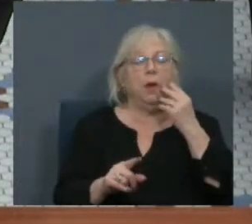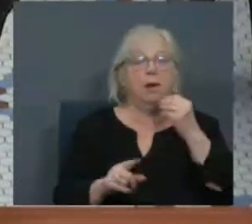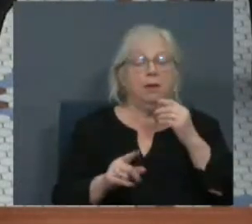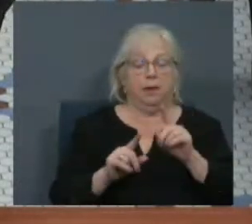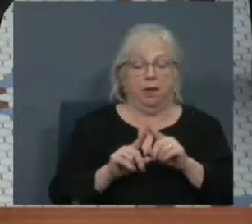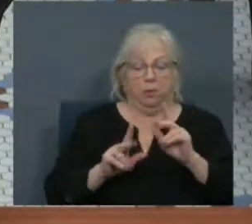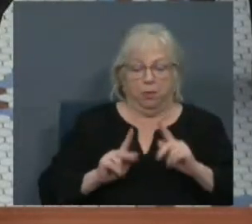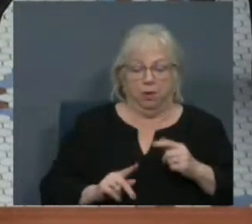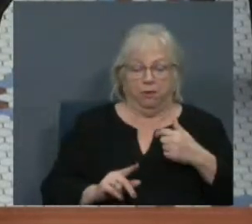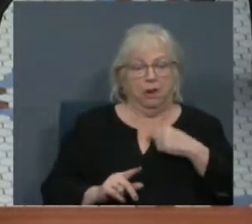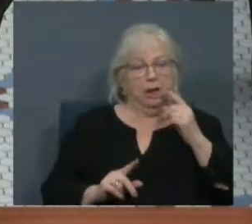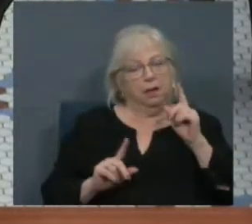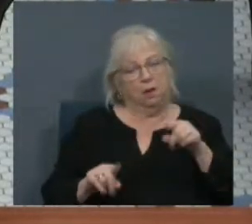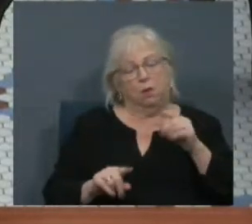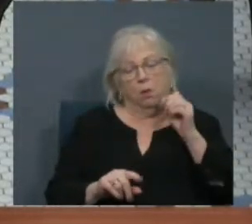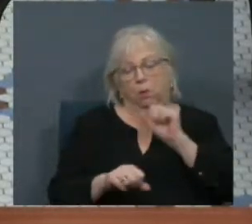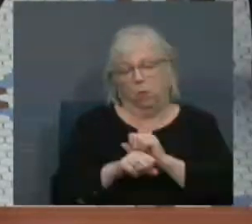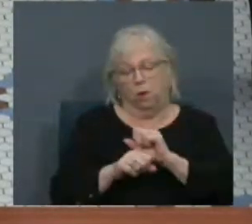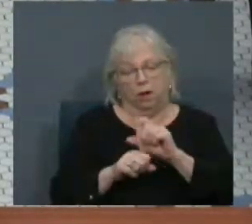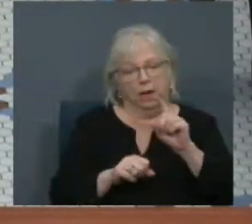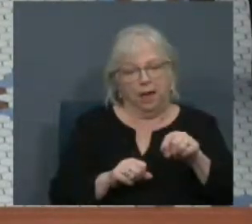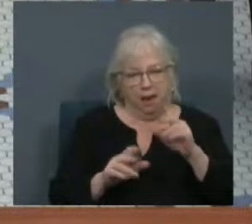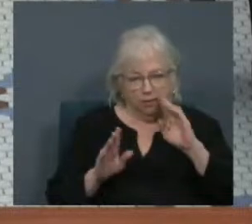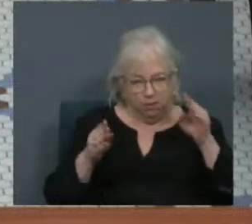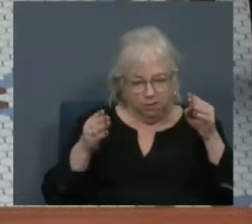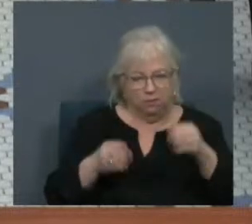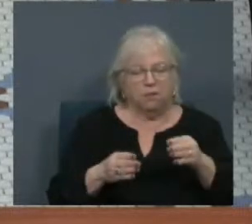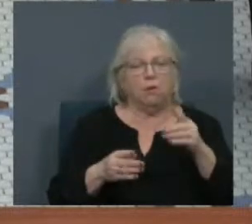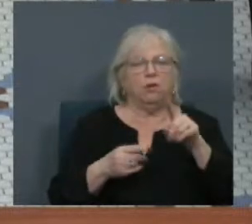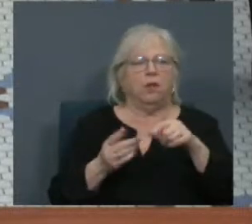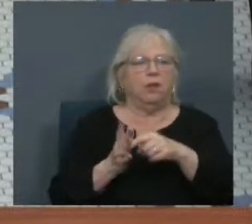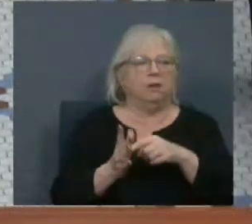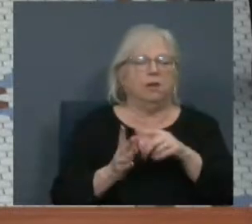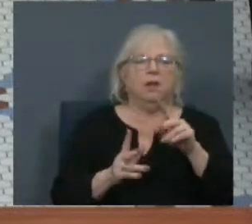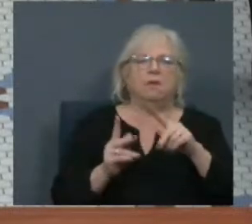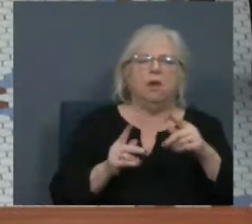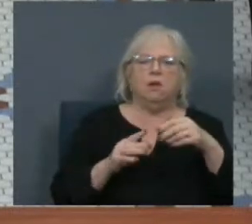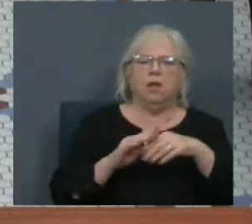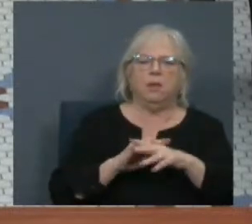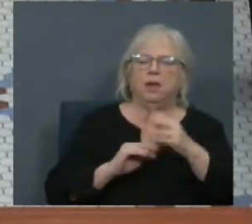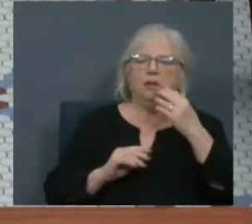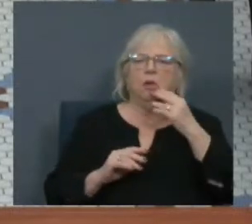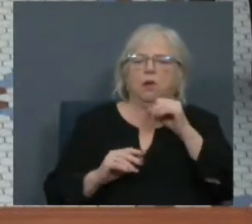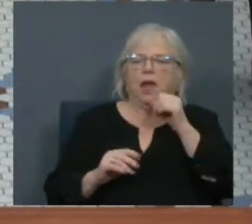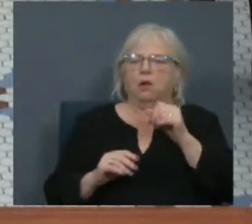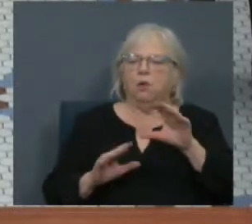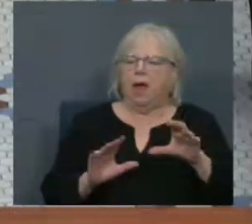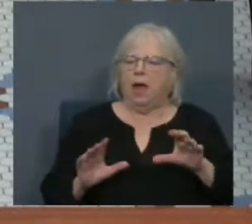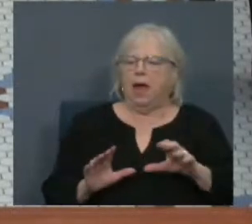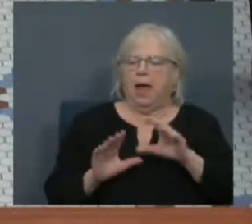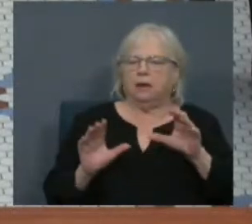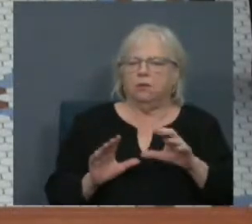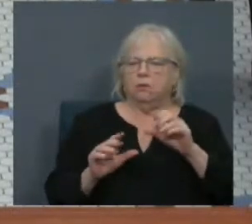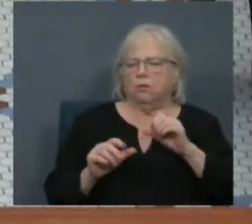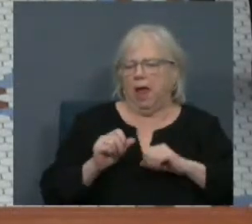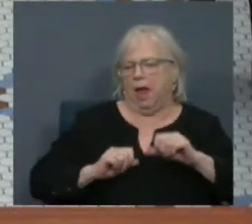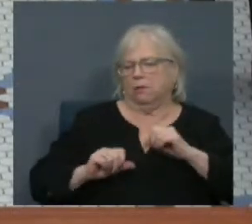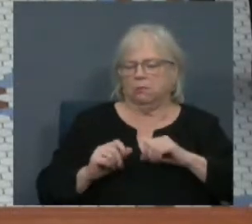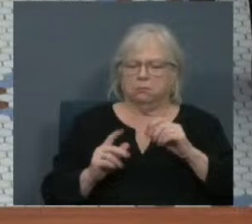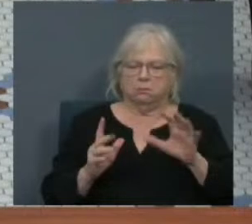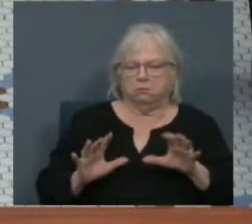has to deal with this, right? Of folks coming and maybe not knowing how to act right or not having other option to act